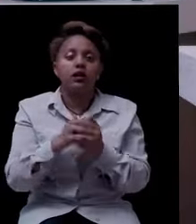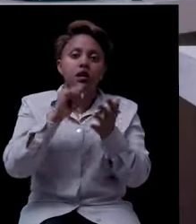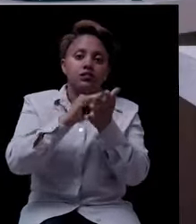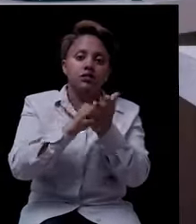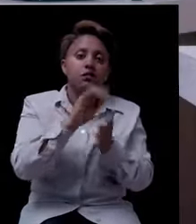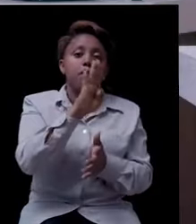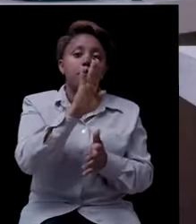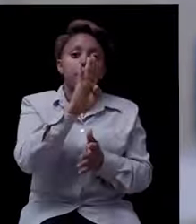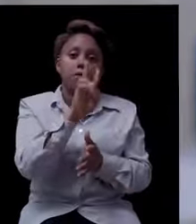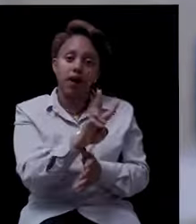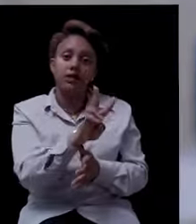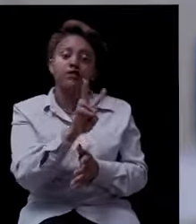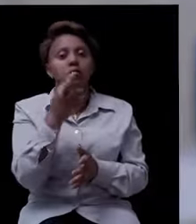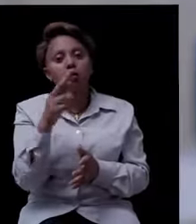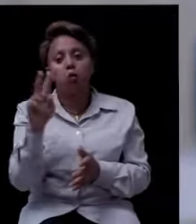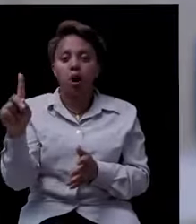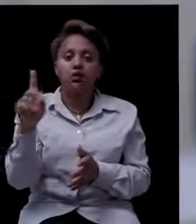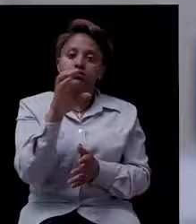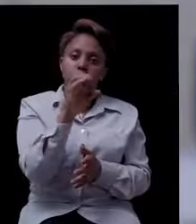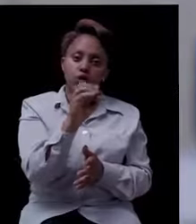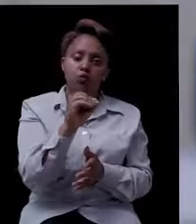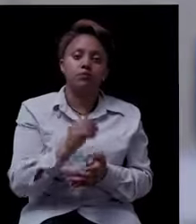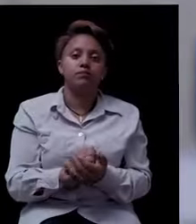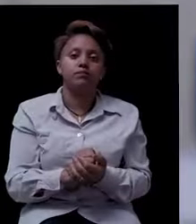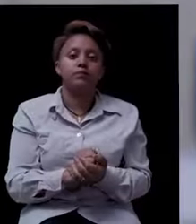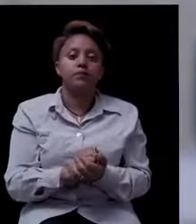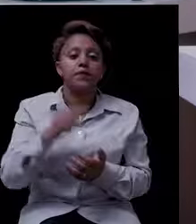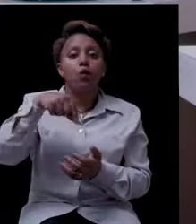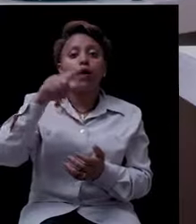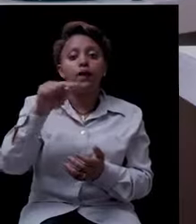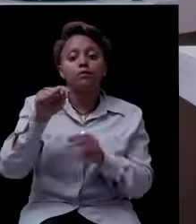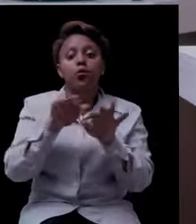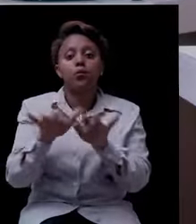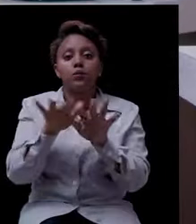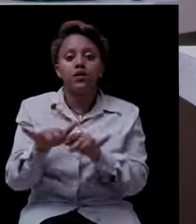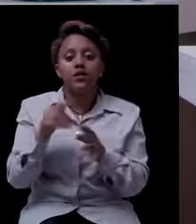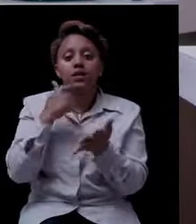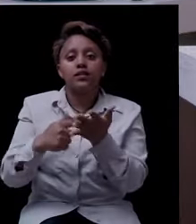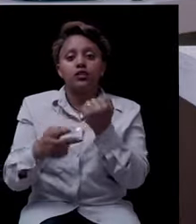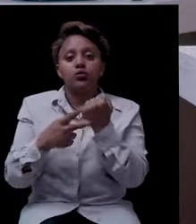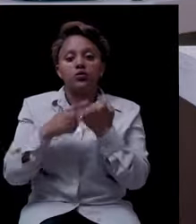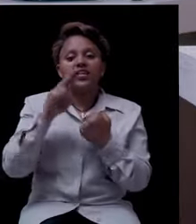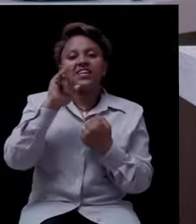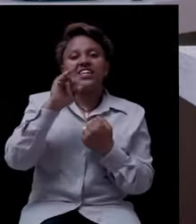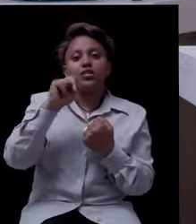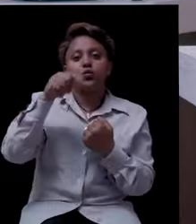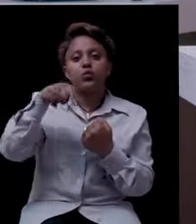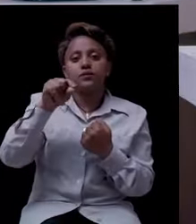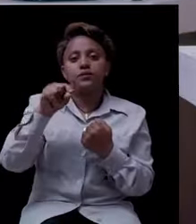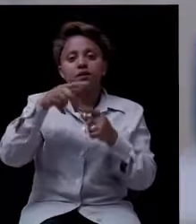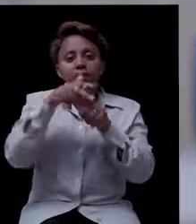bit of information, either in binary value of 1 or 0. With a quantum computer, the data is stored